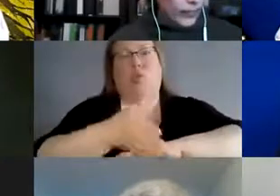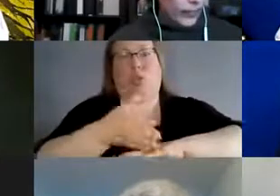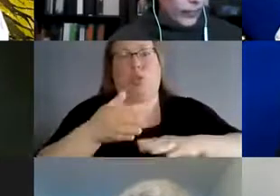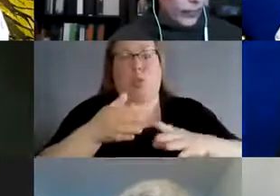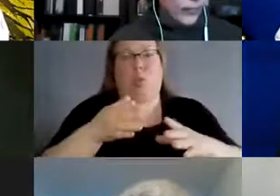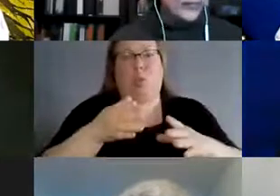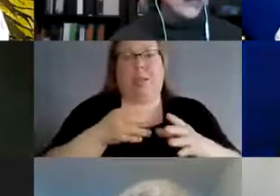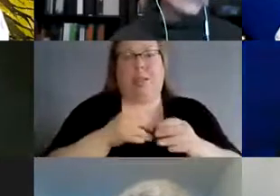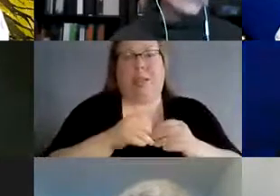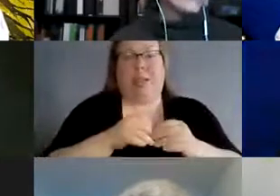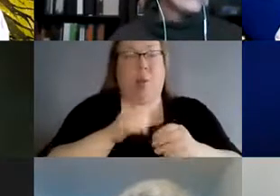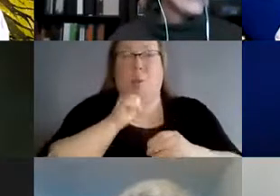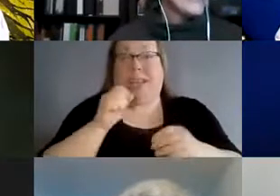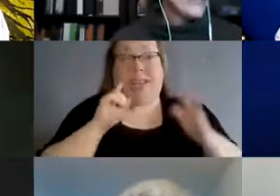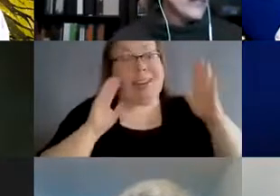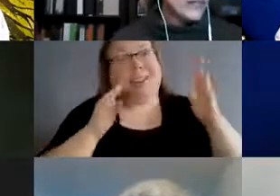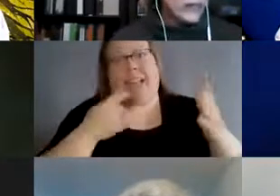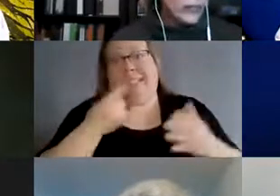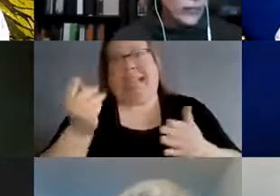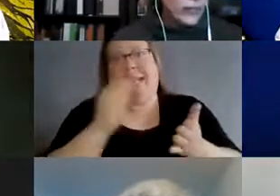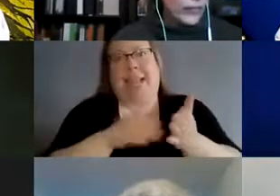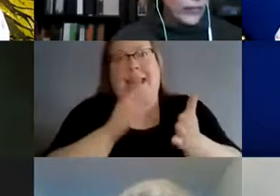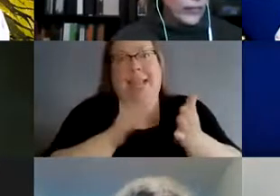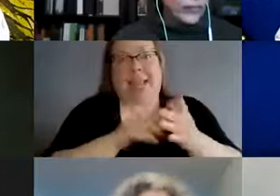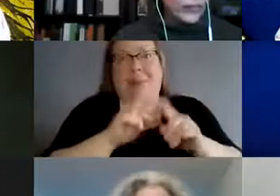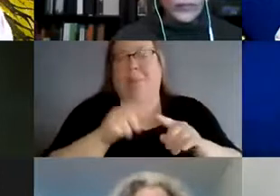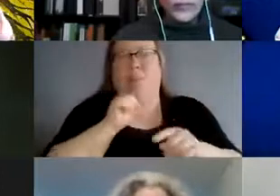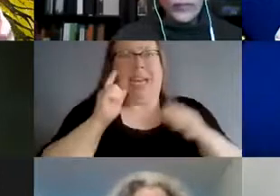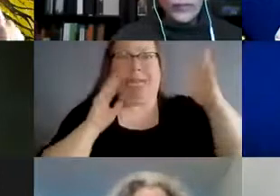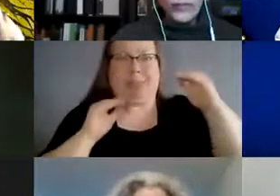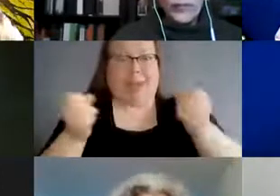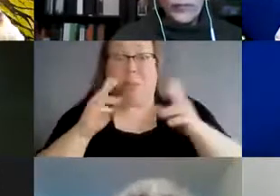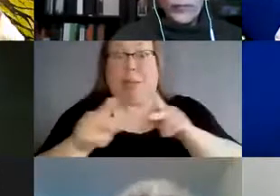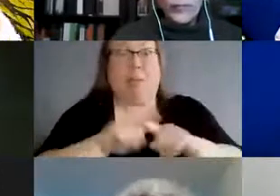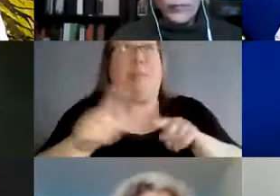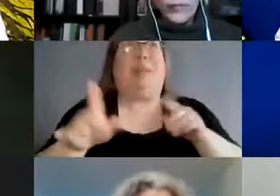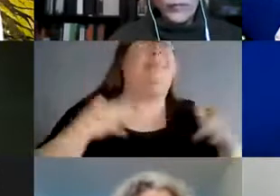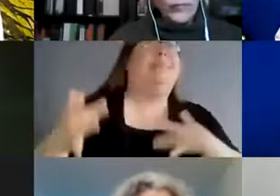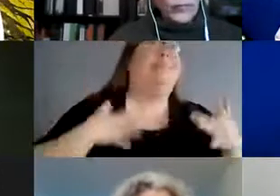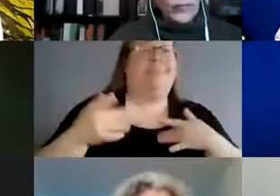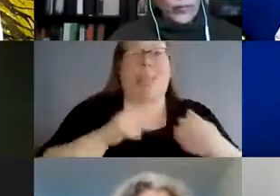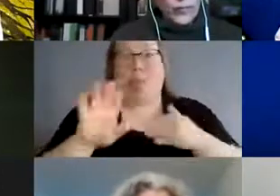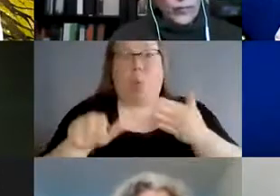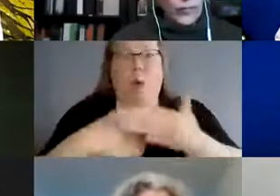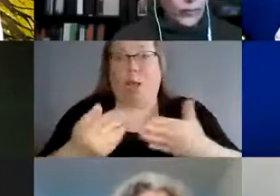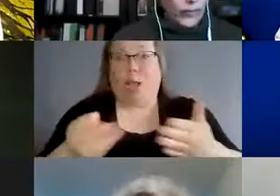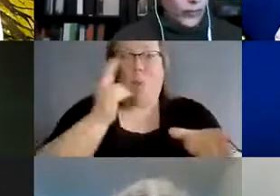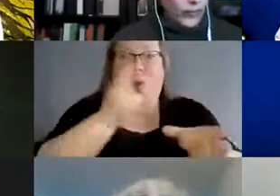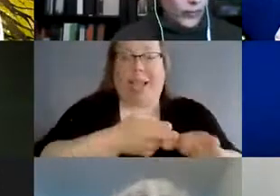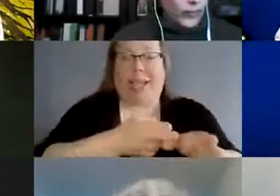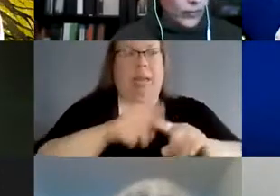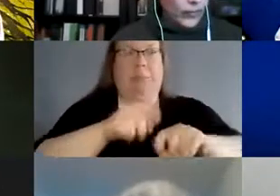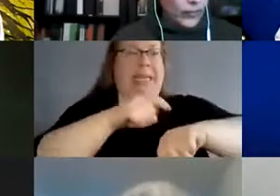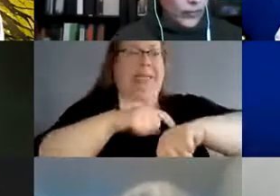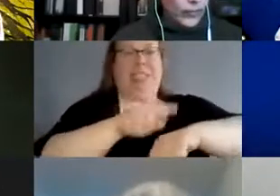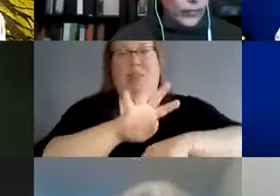as, even though we're delighted that you're all here. Too bad we only was set to 45 minutes, and apologies for